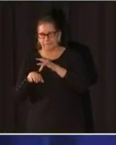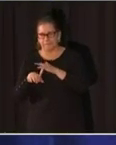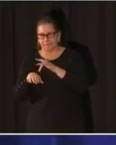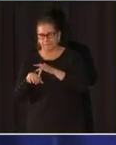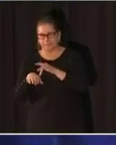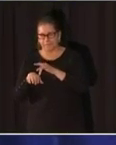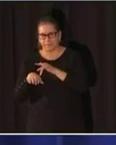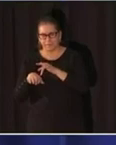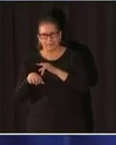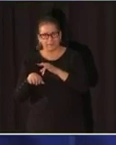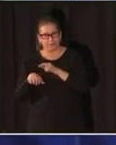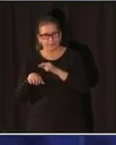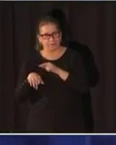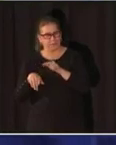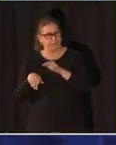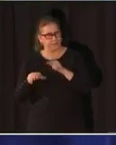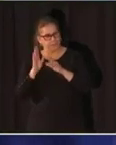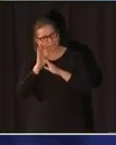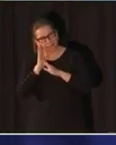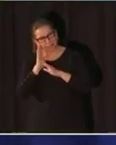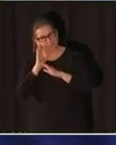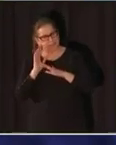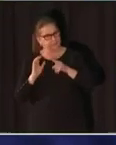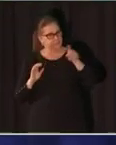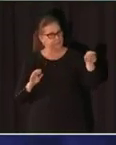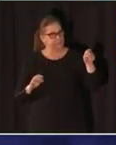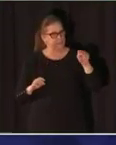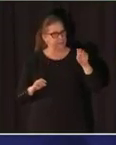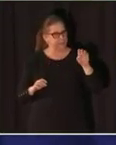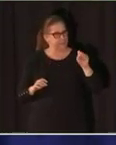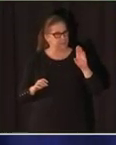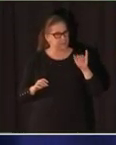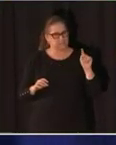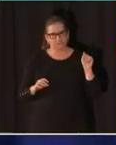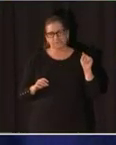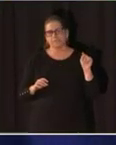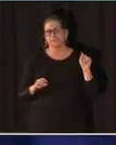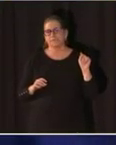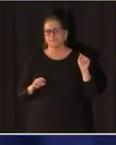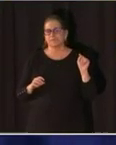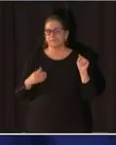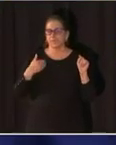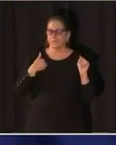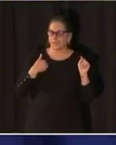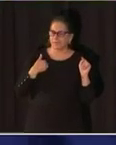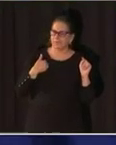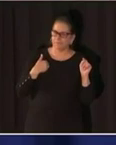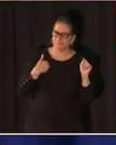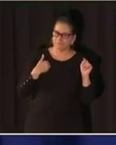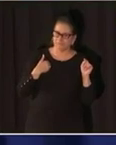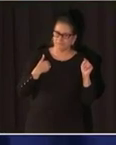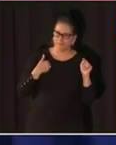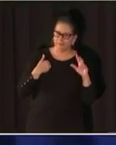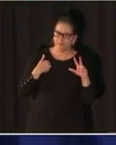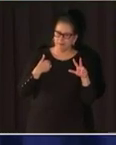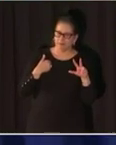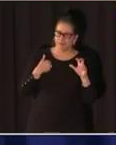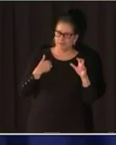the 313 who, there are 313 people who are currently